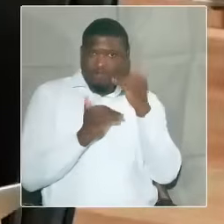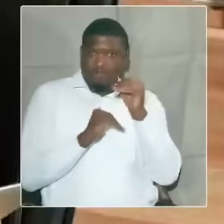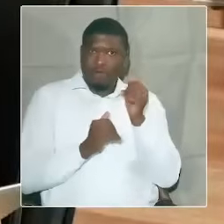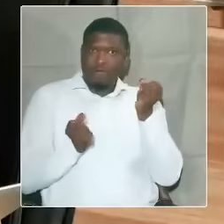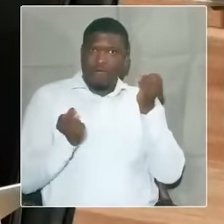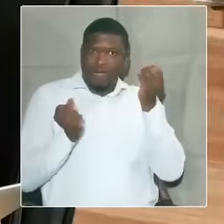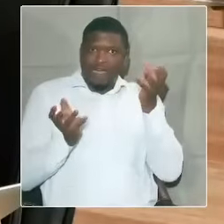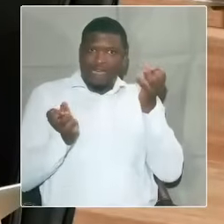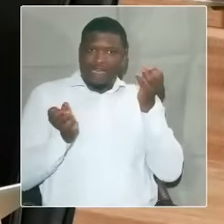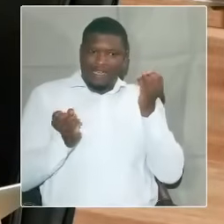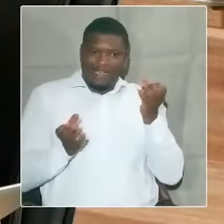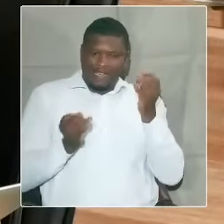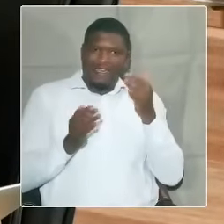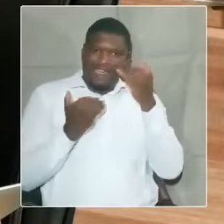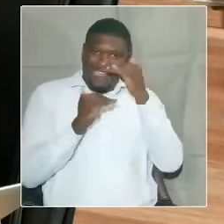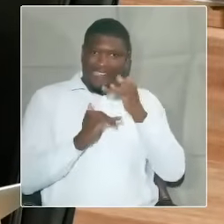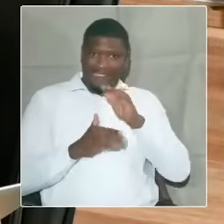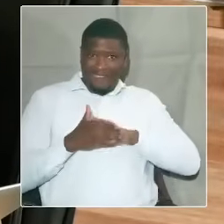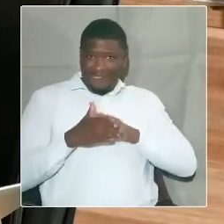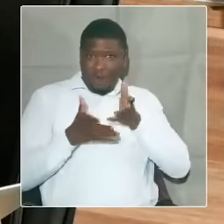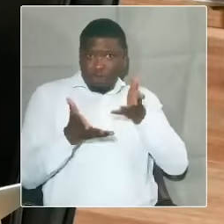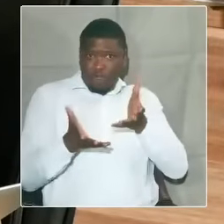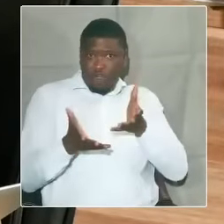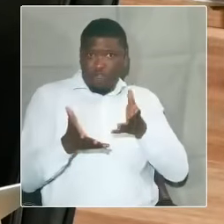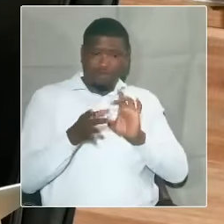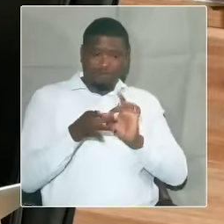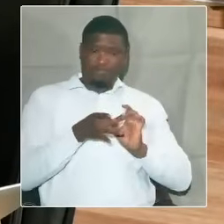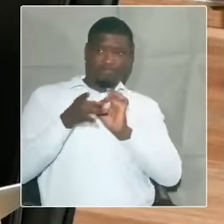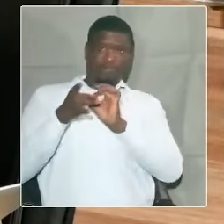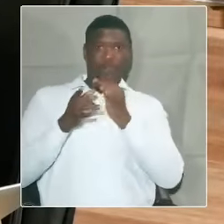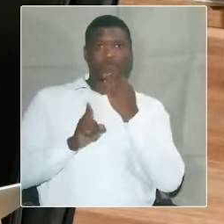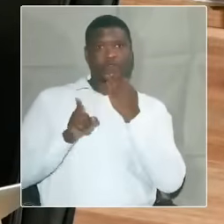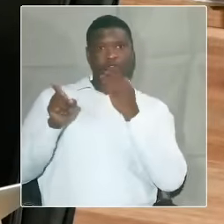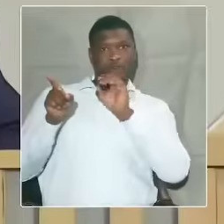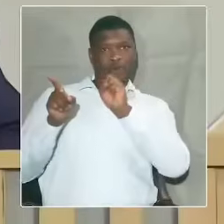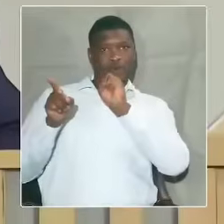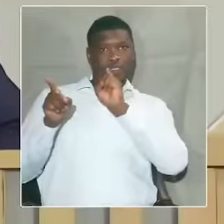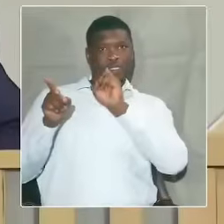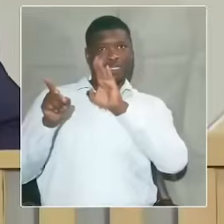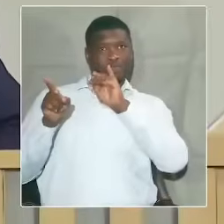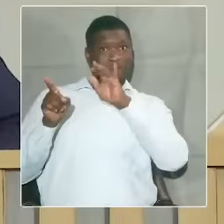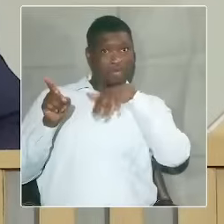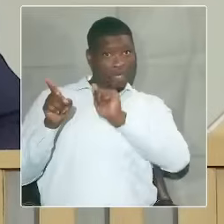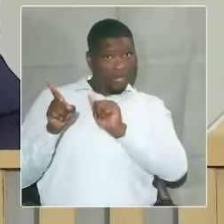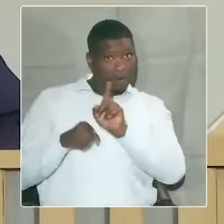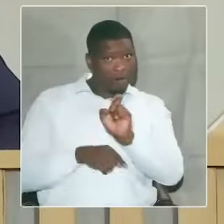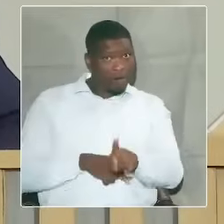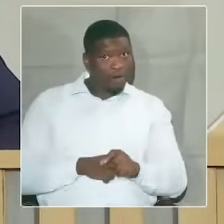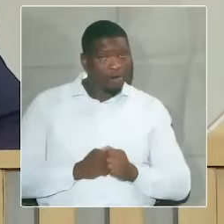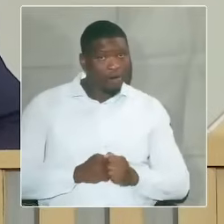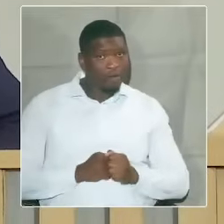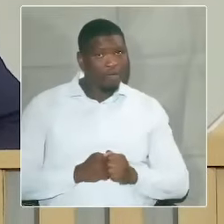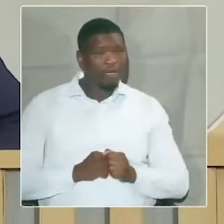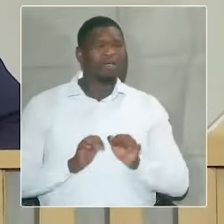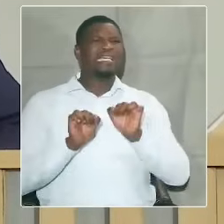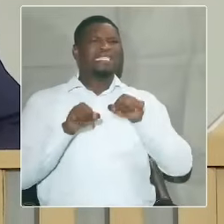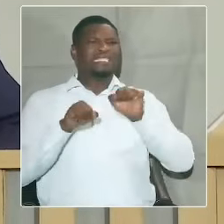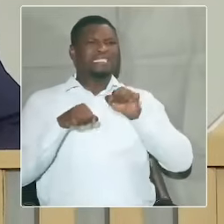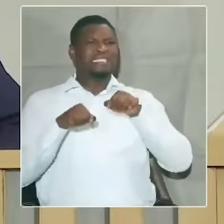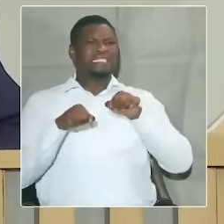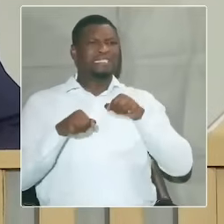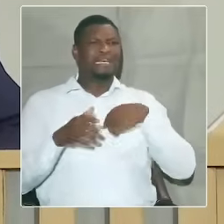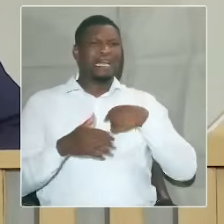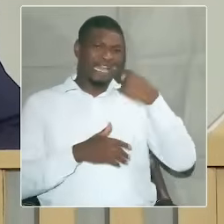simply make that allegation in terms of the General Spear having been